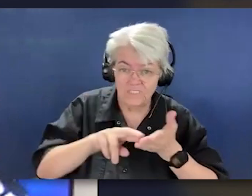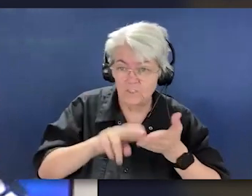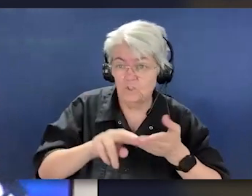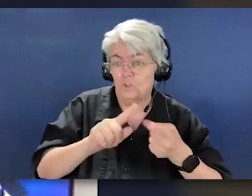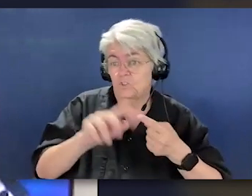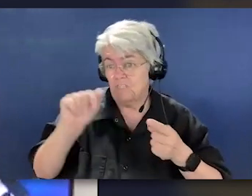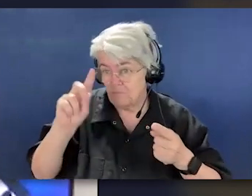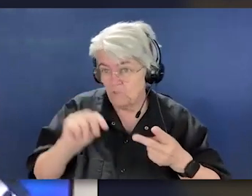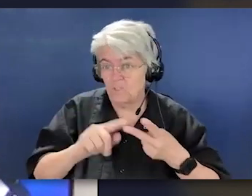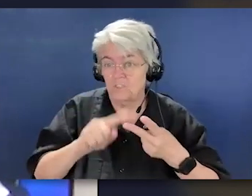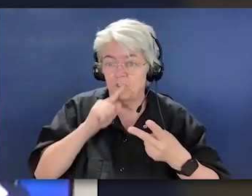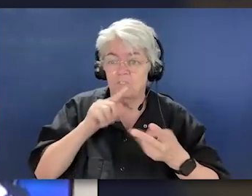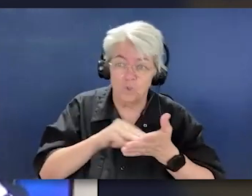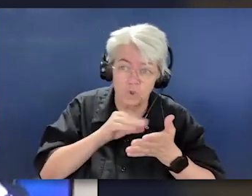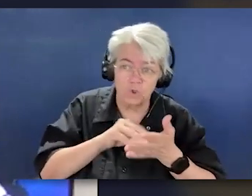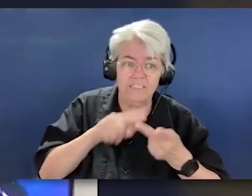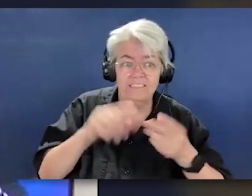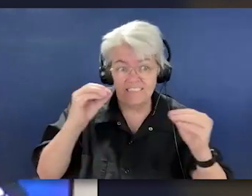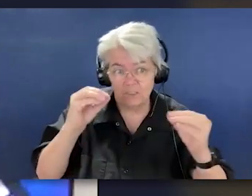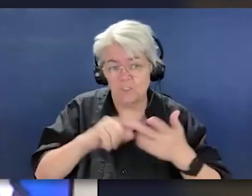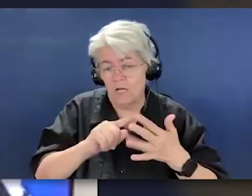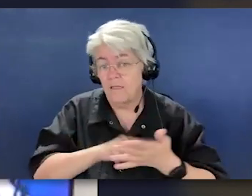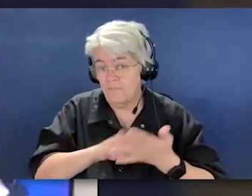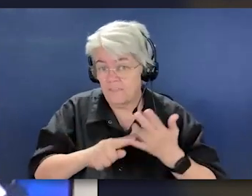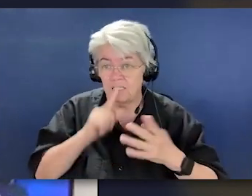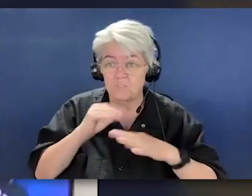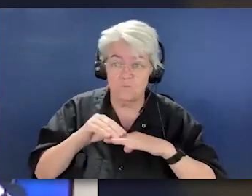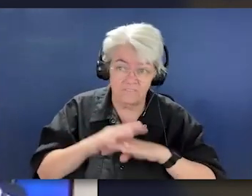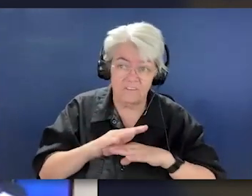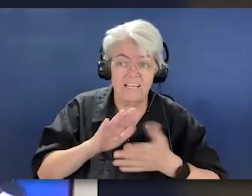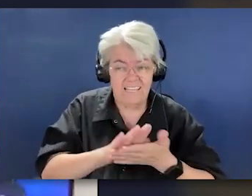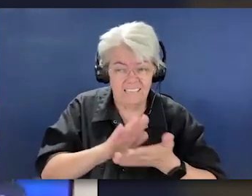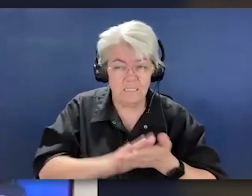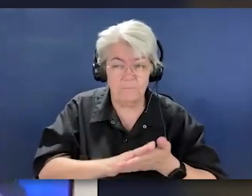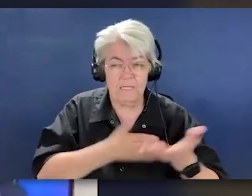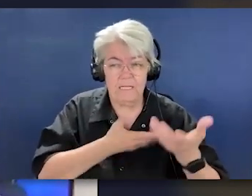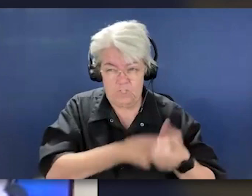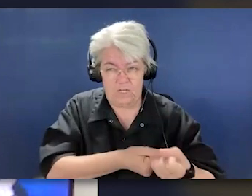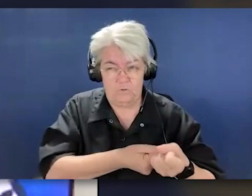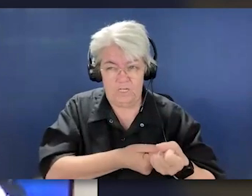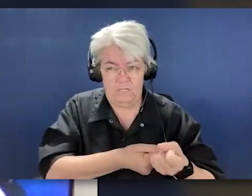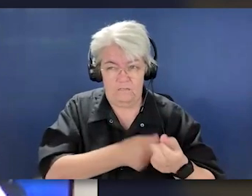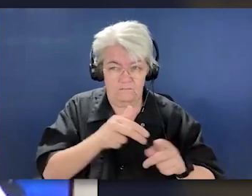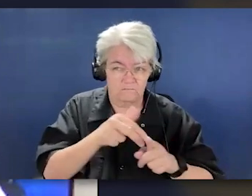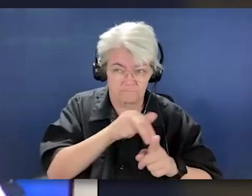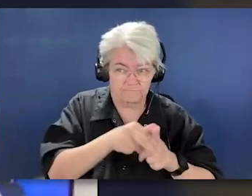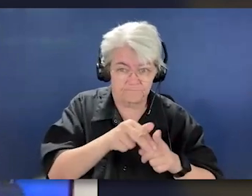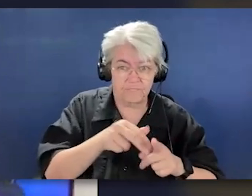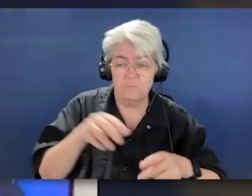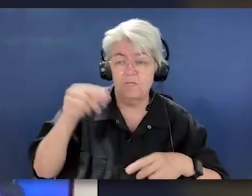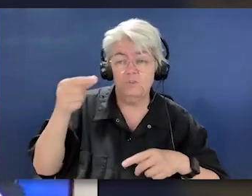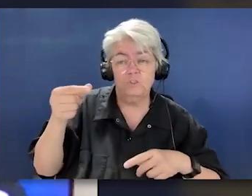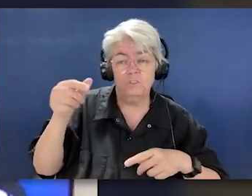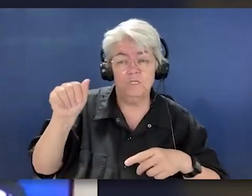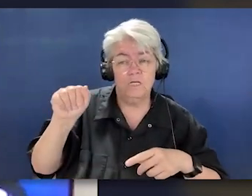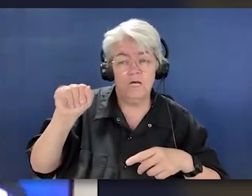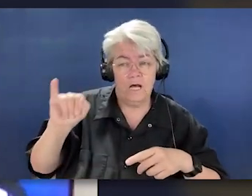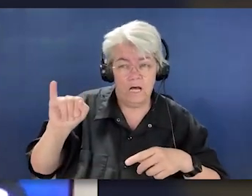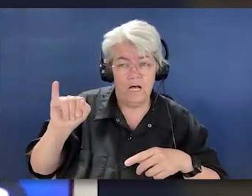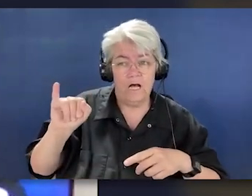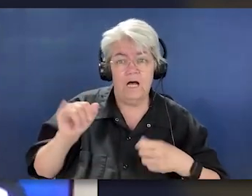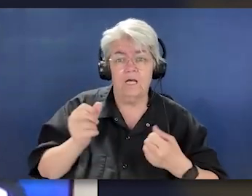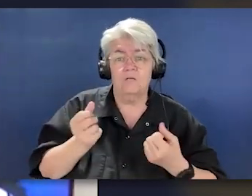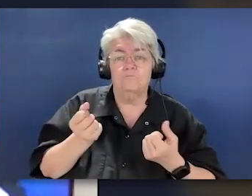Those implications affect academic integrity, but they go beyond that. GAI has created opportunities for